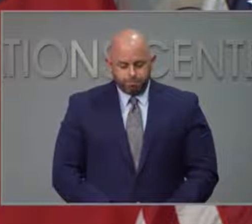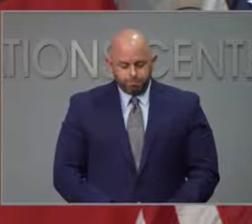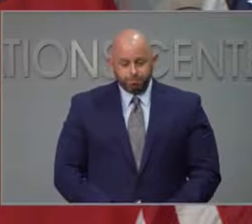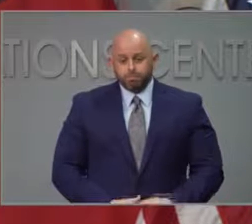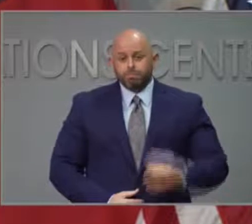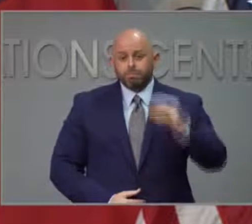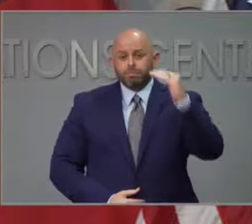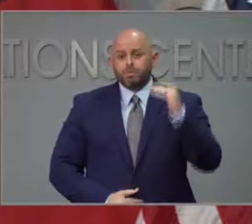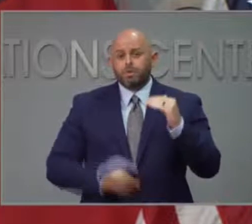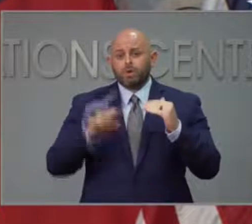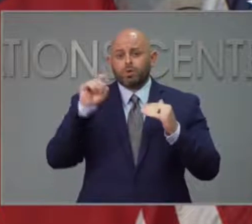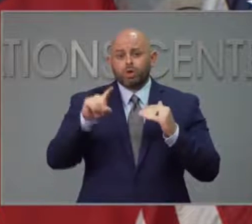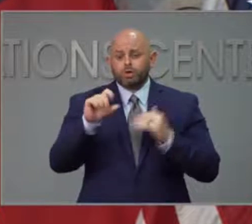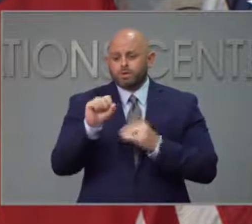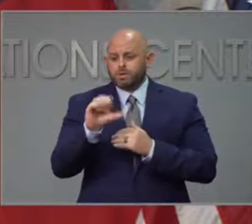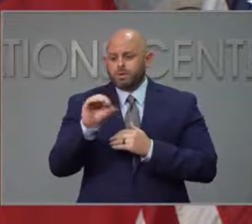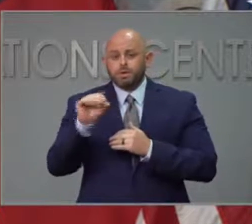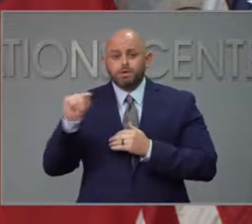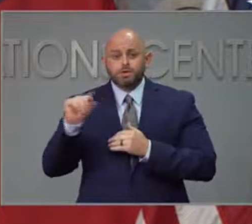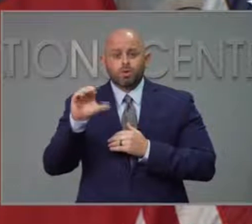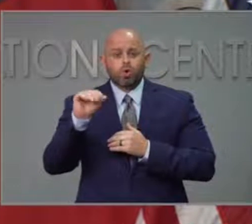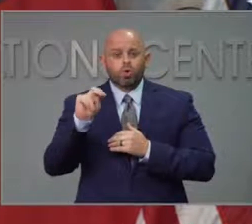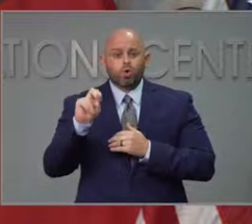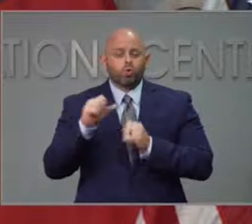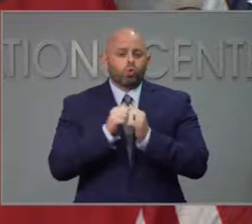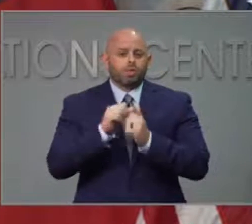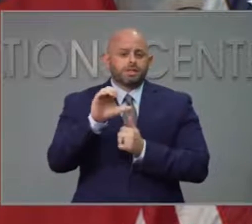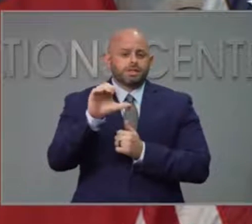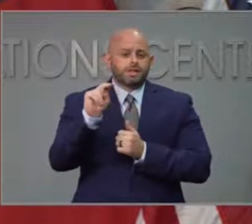Next question is from Scott Cohn with CNBC.